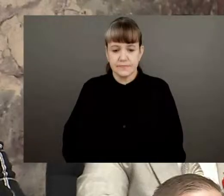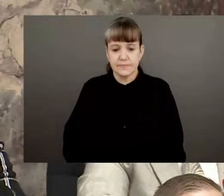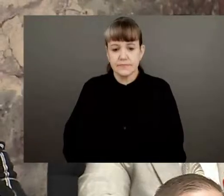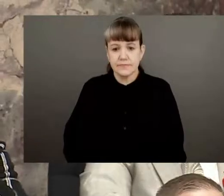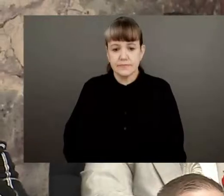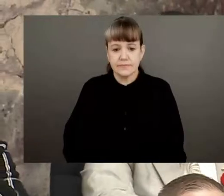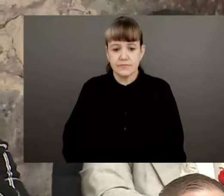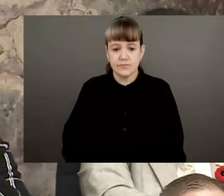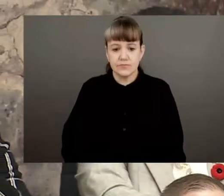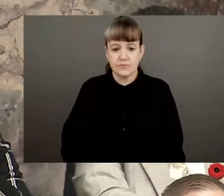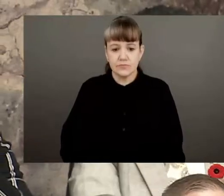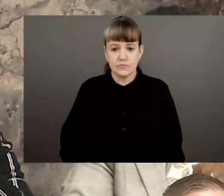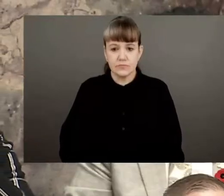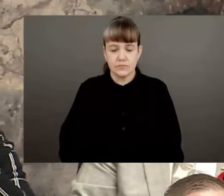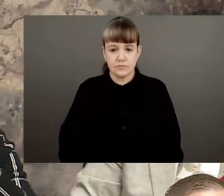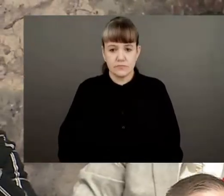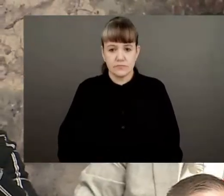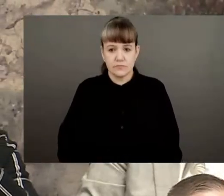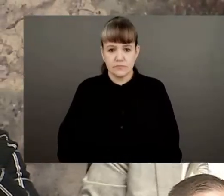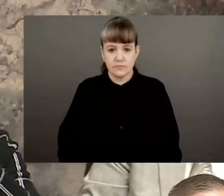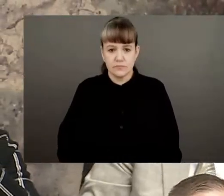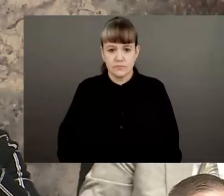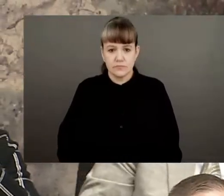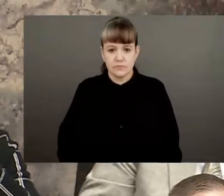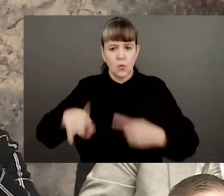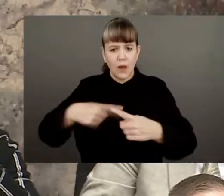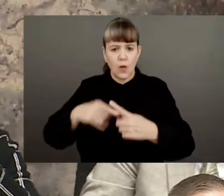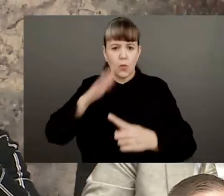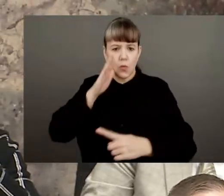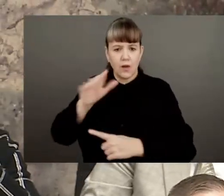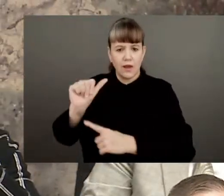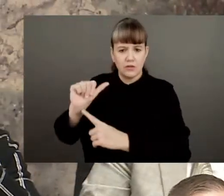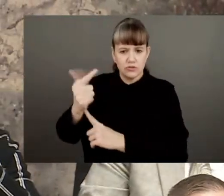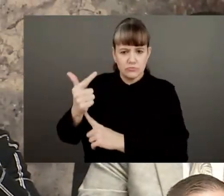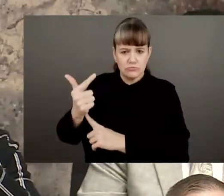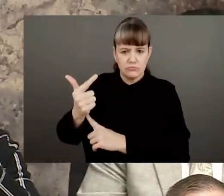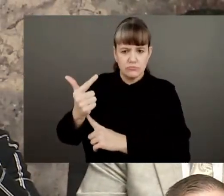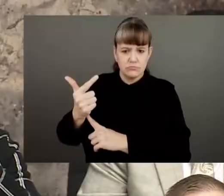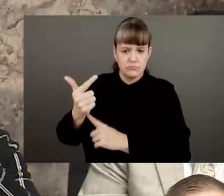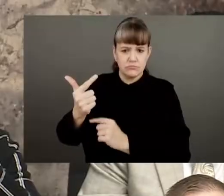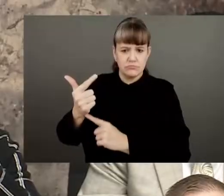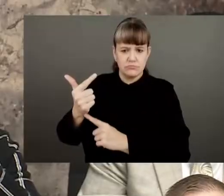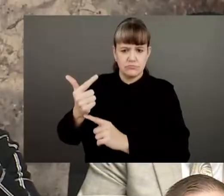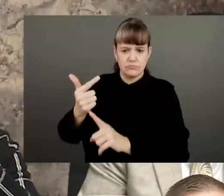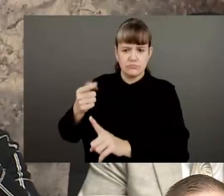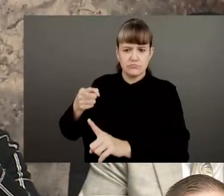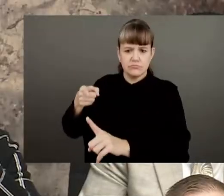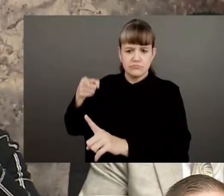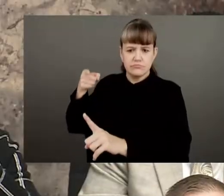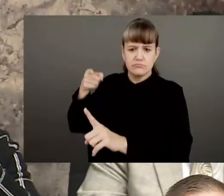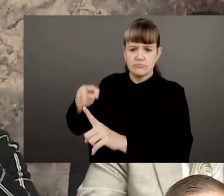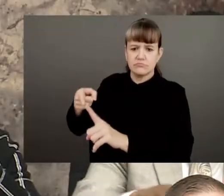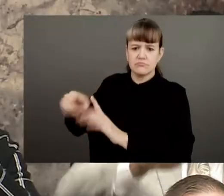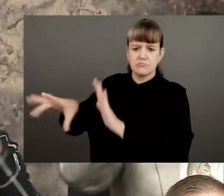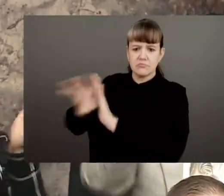When will this Attorney General appoint dedicated Crown prosecutors to work with the police on the extortion crisis?